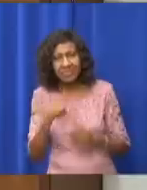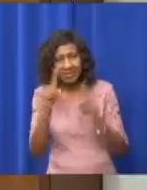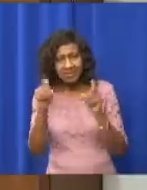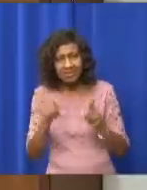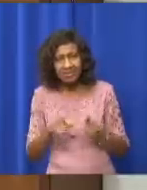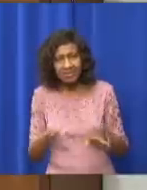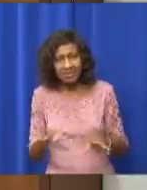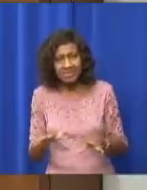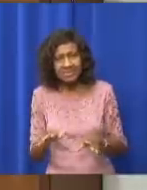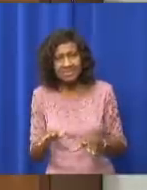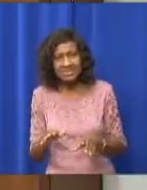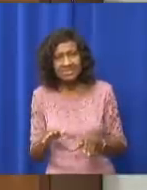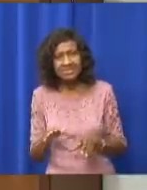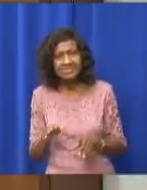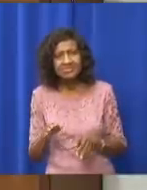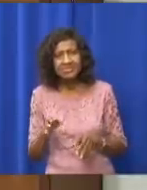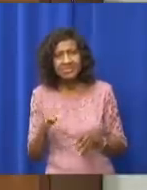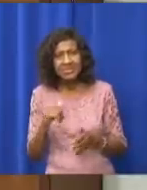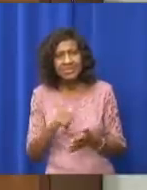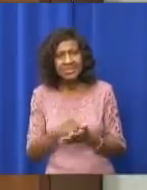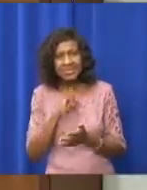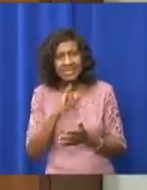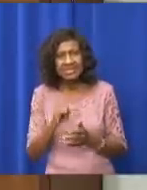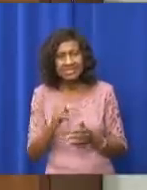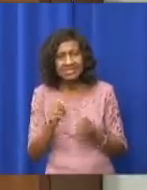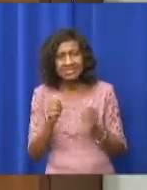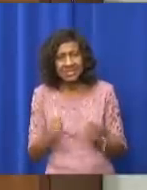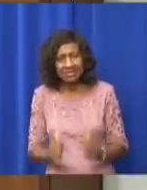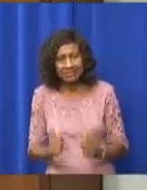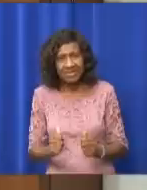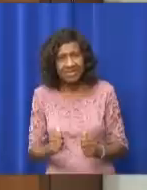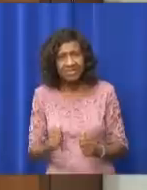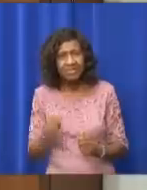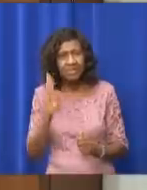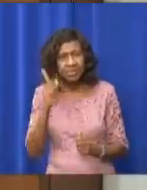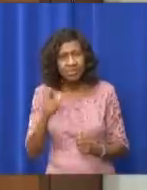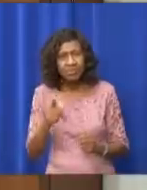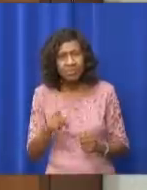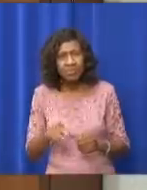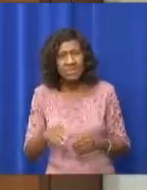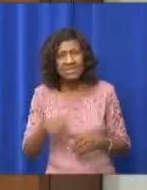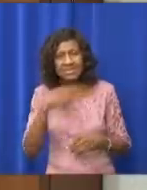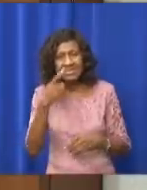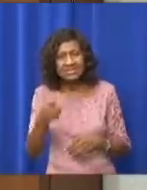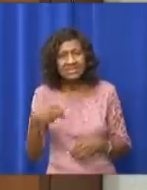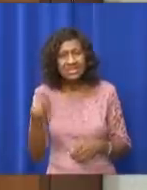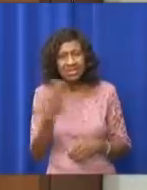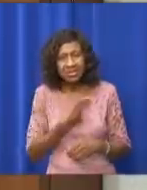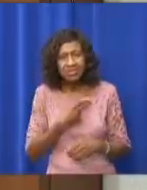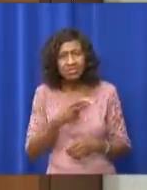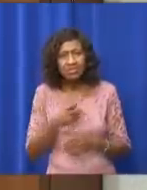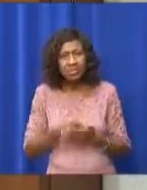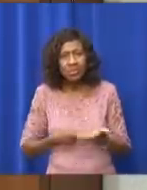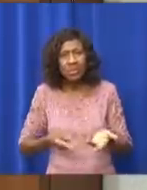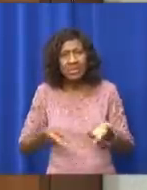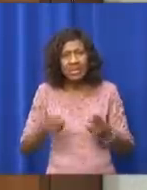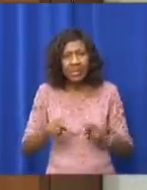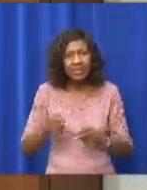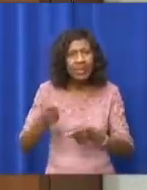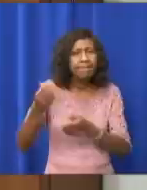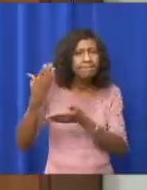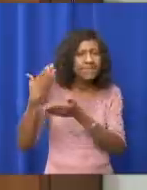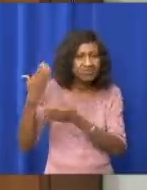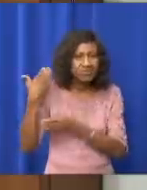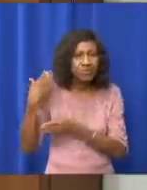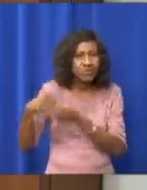what will be available through this, gives you more of a history of whether you've been infected rather than a status of